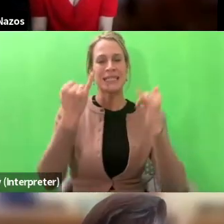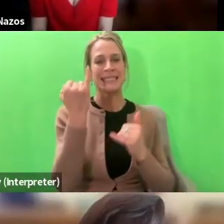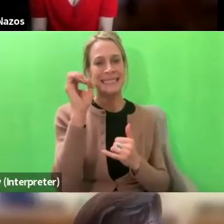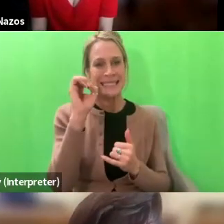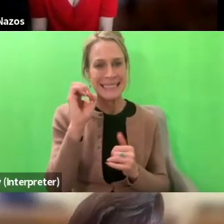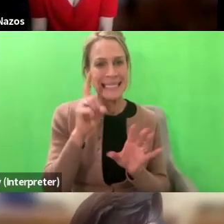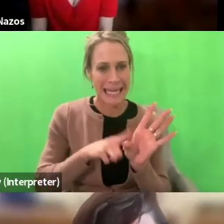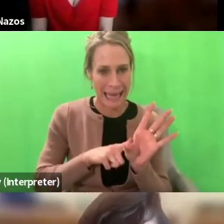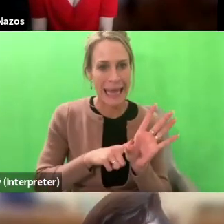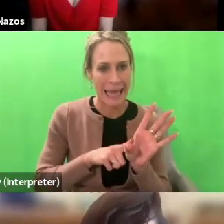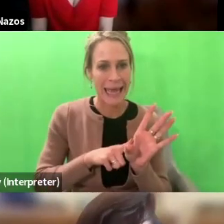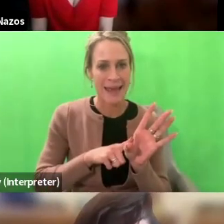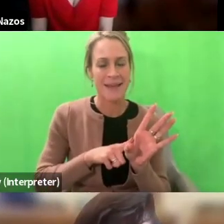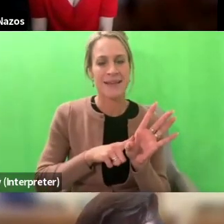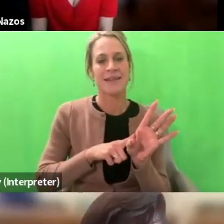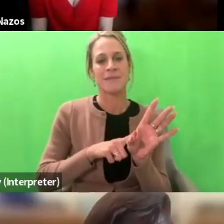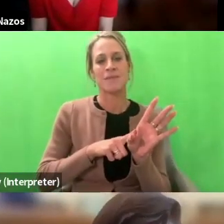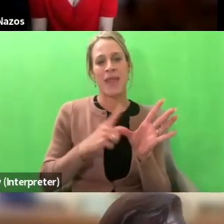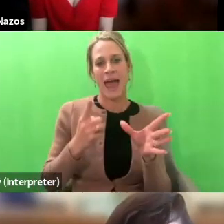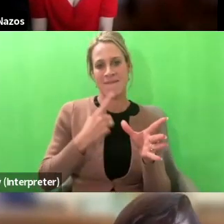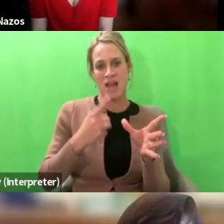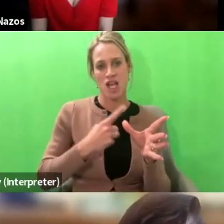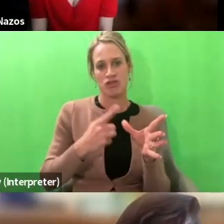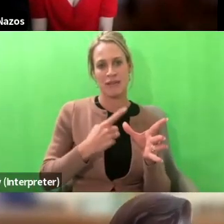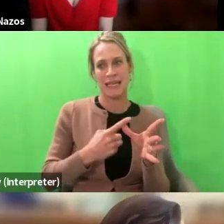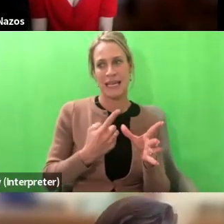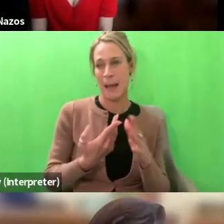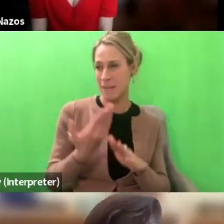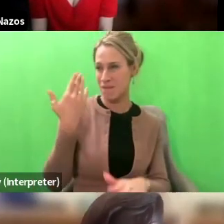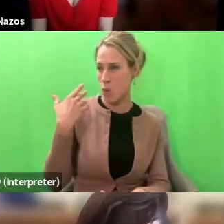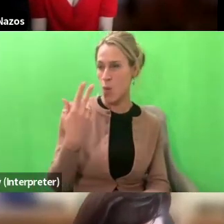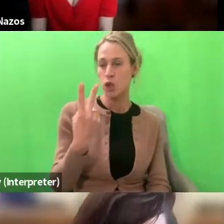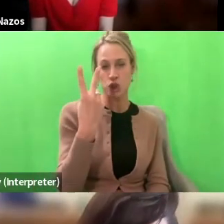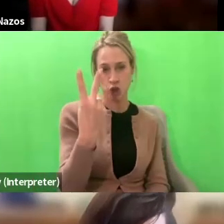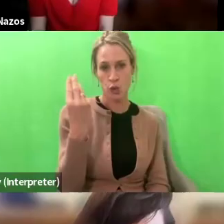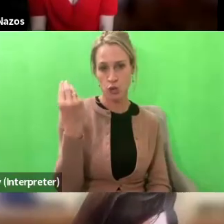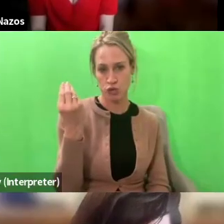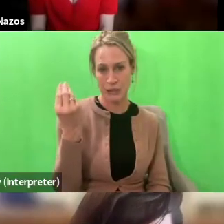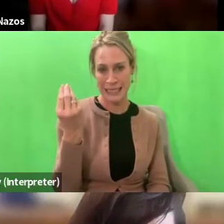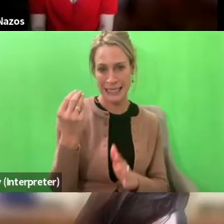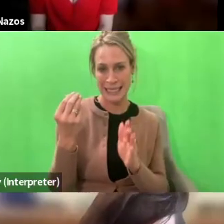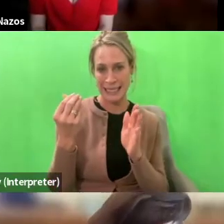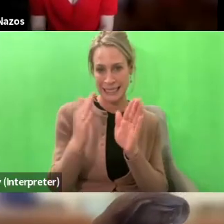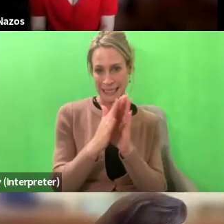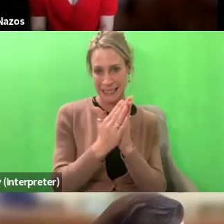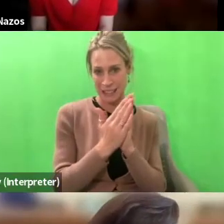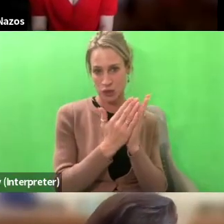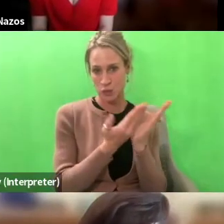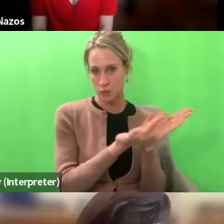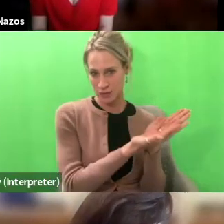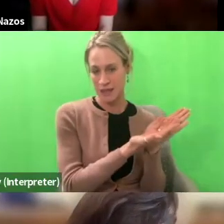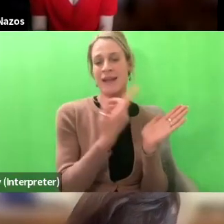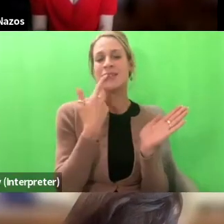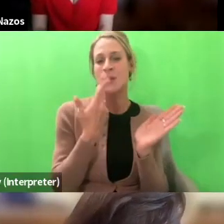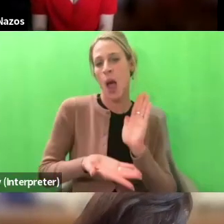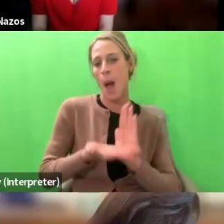a highlight, and there have been 2 Greek issues previously. So this is sort of an update of the tradition in the present.